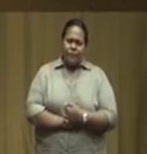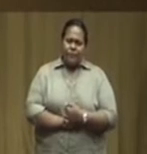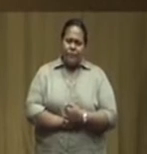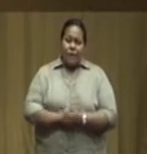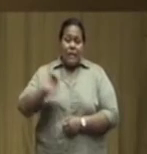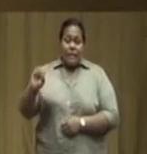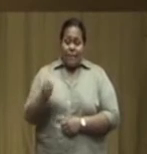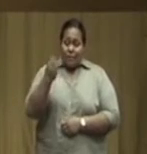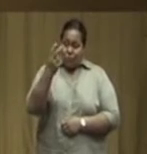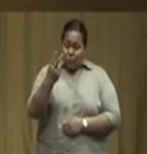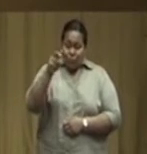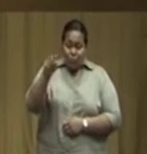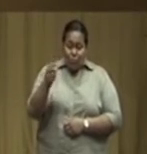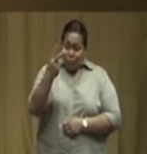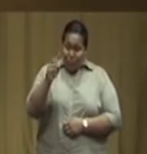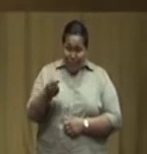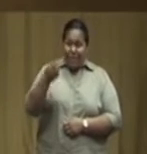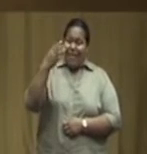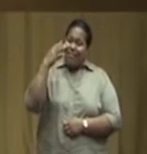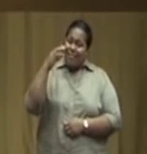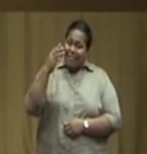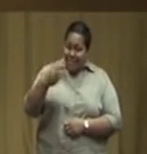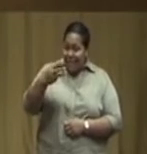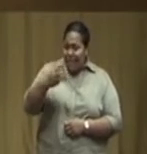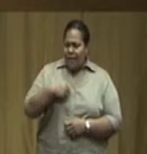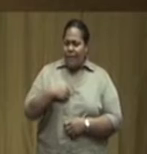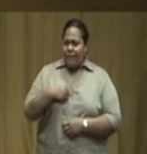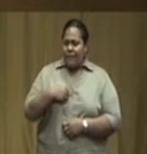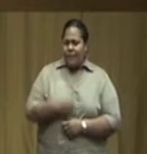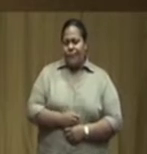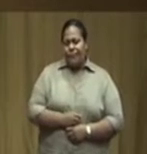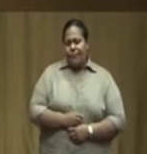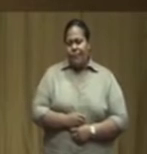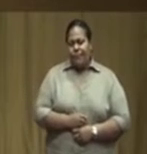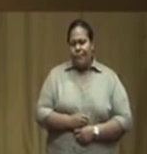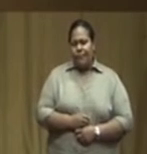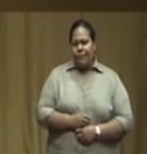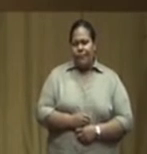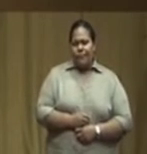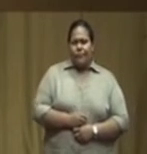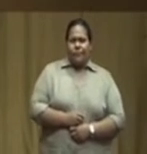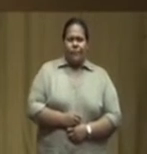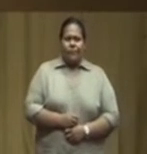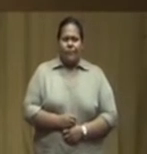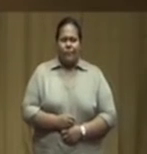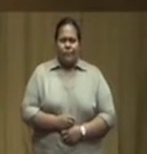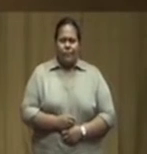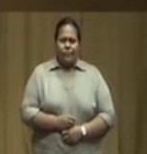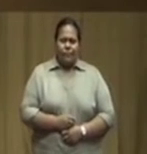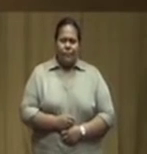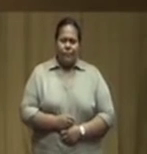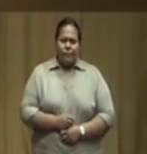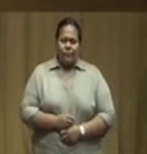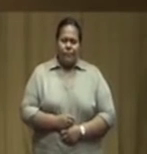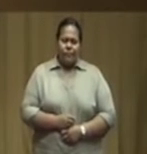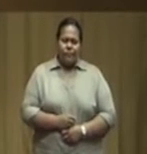2, 2013, the services enabled me to pass my courses and familiarize the